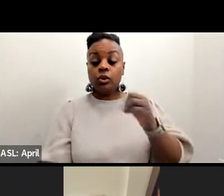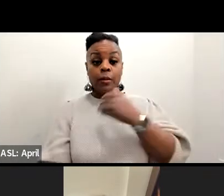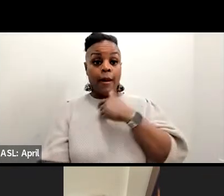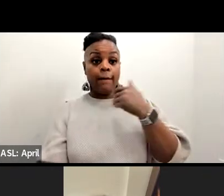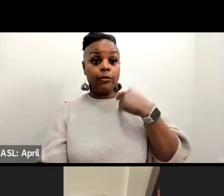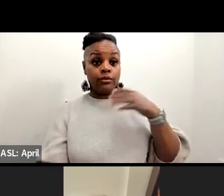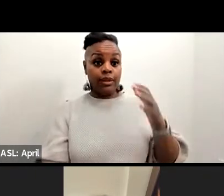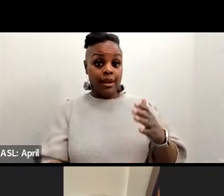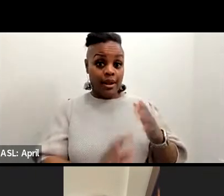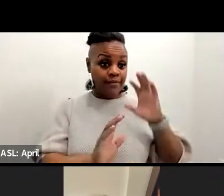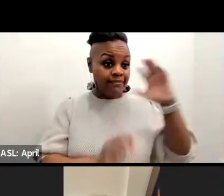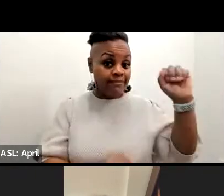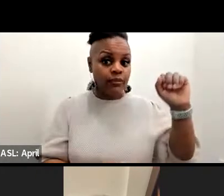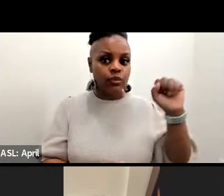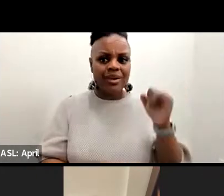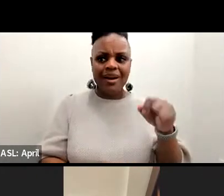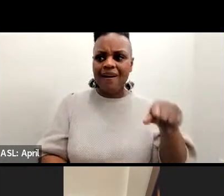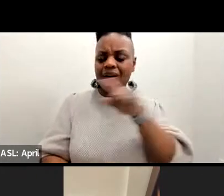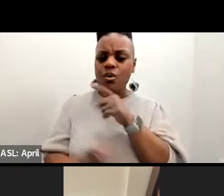Ayyash, you're muted.